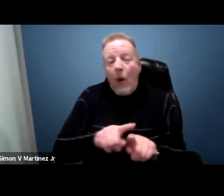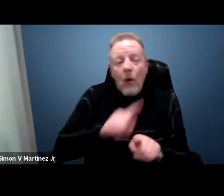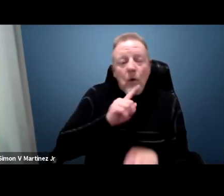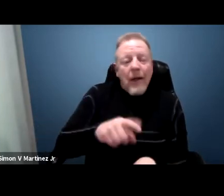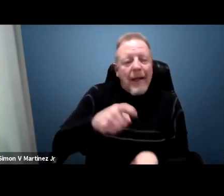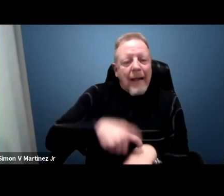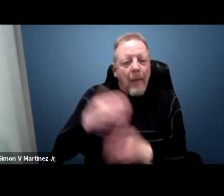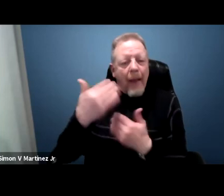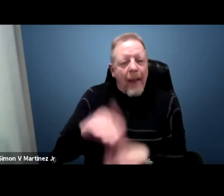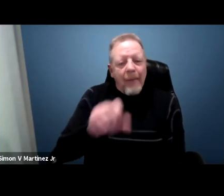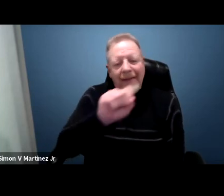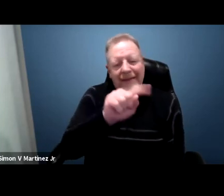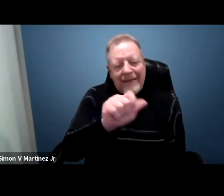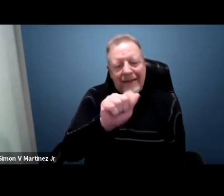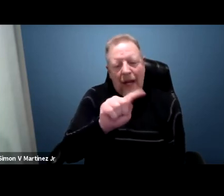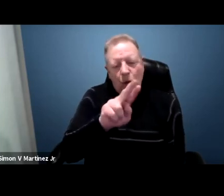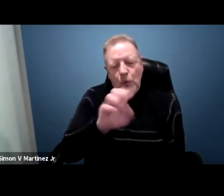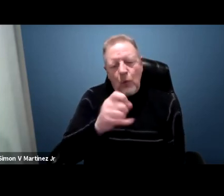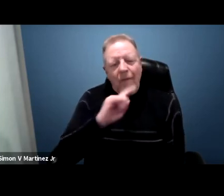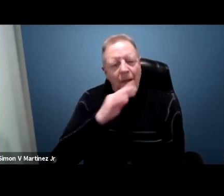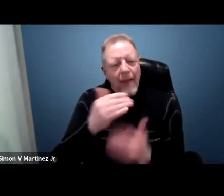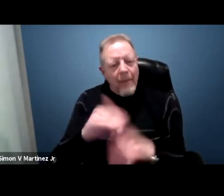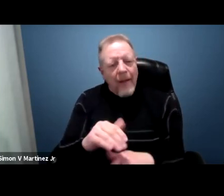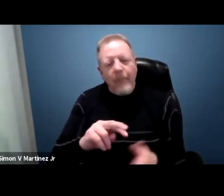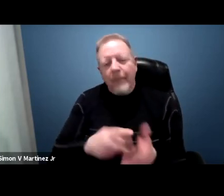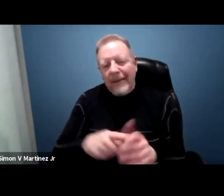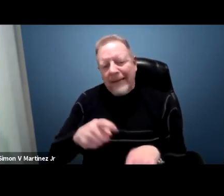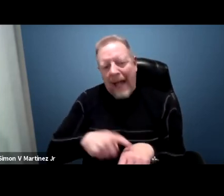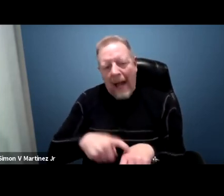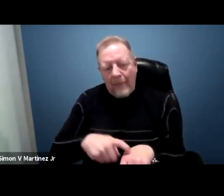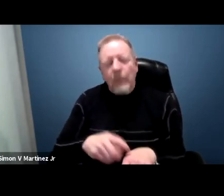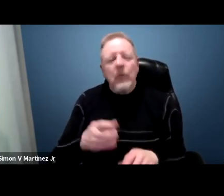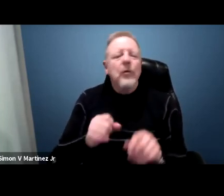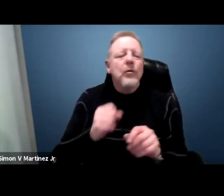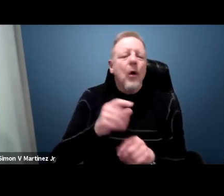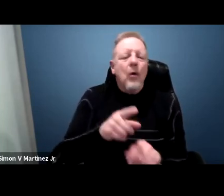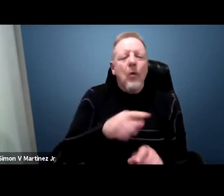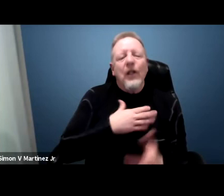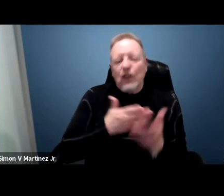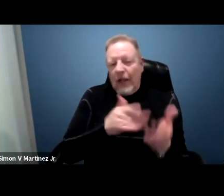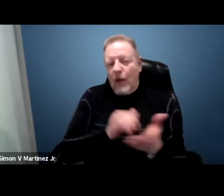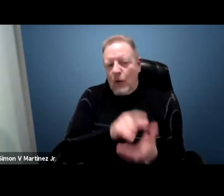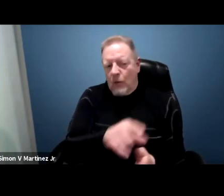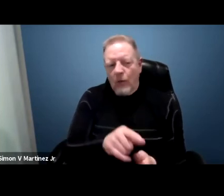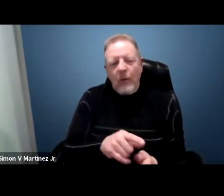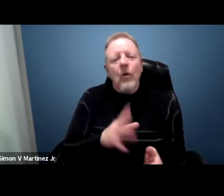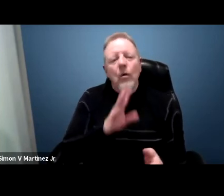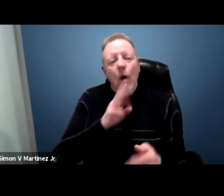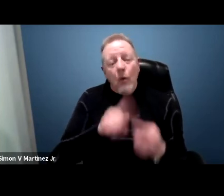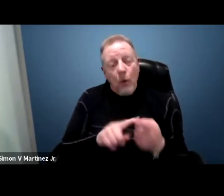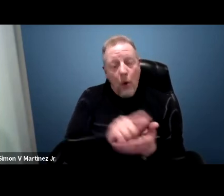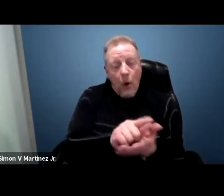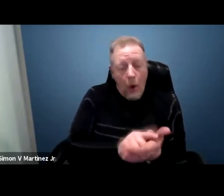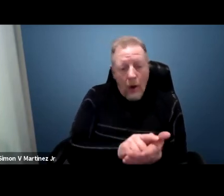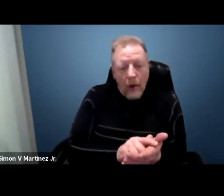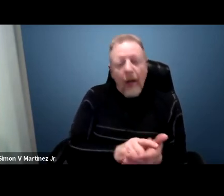limits that you can file a complaint. So we suggest that you file, talk to an